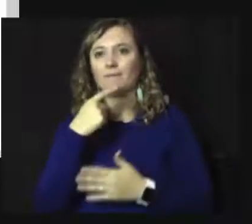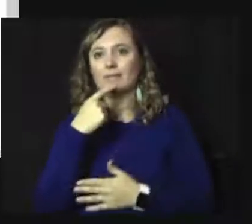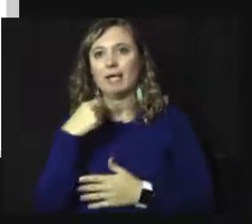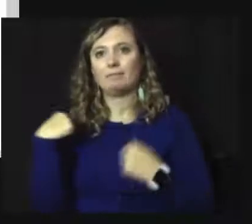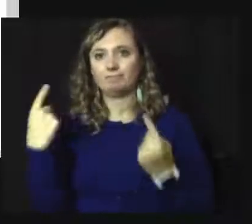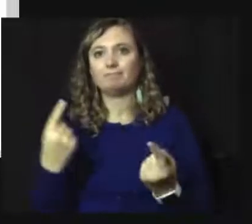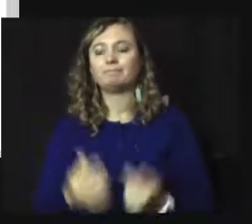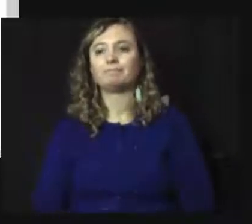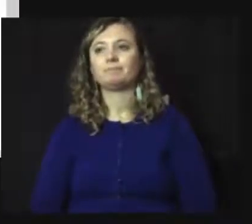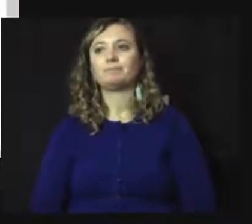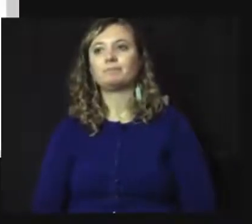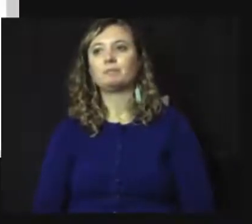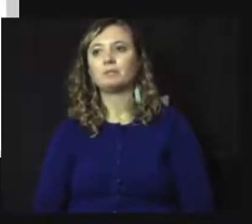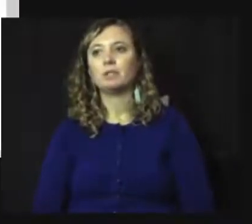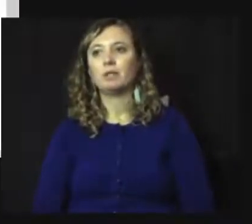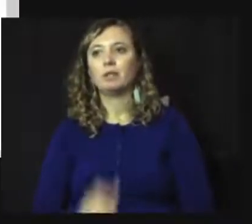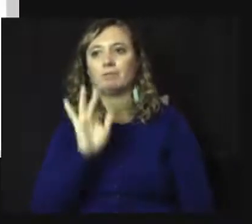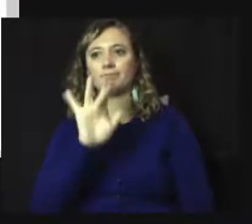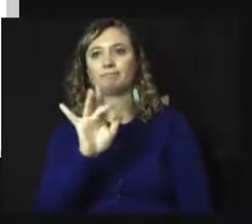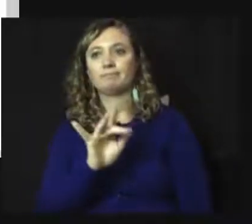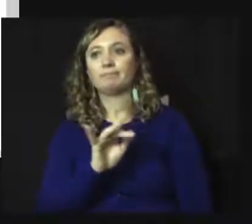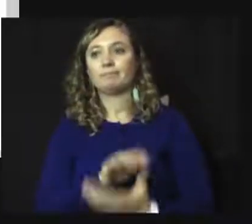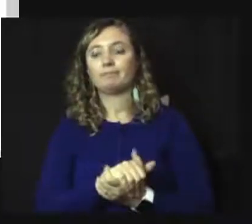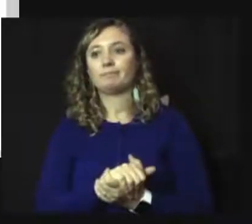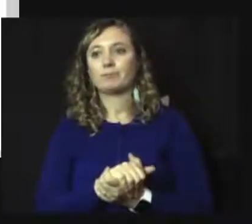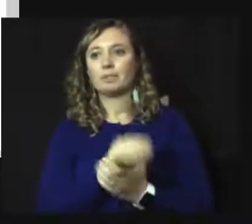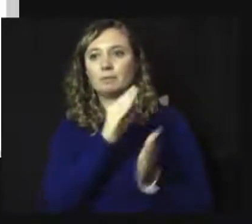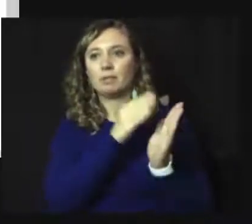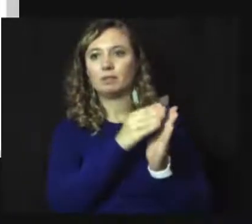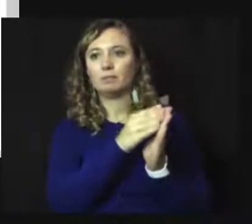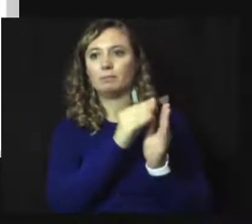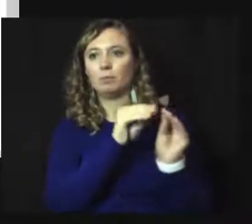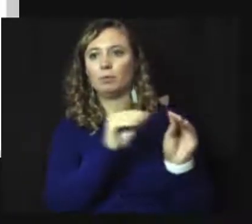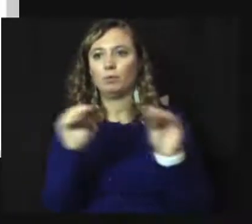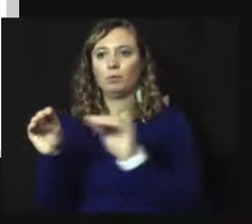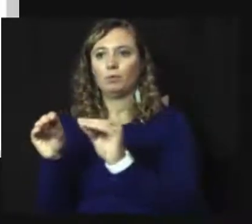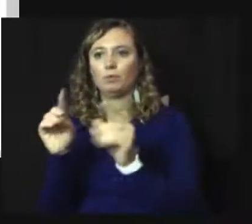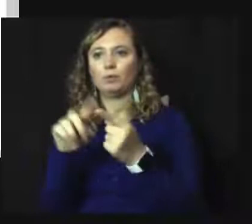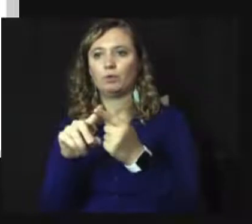ahead to the portion of the clip.